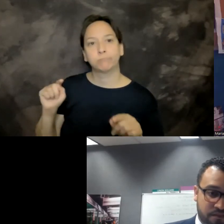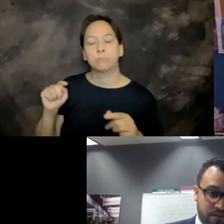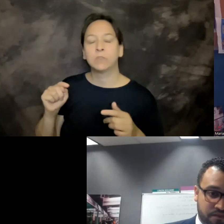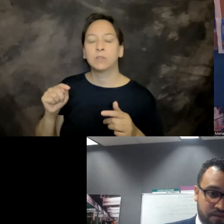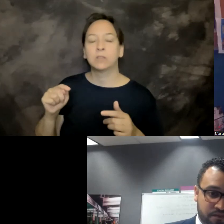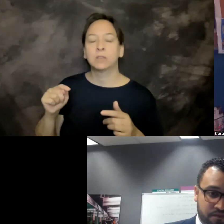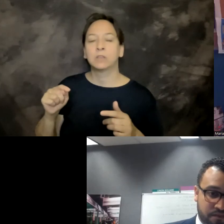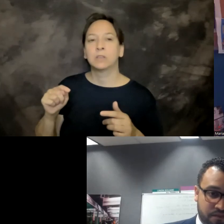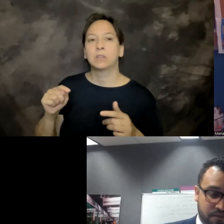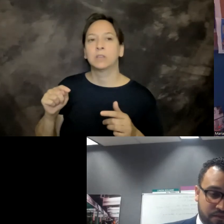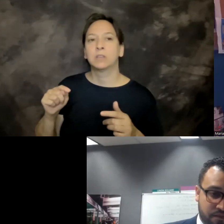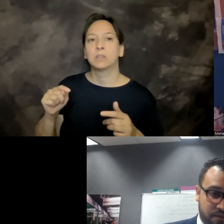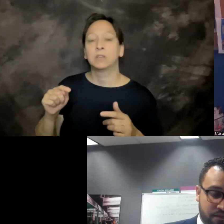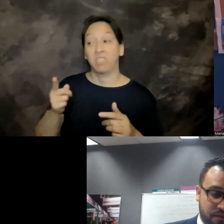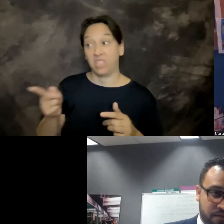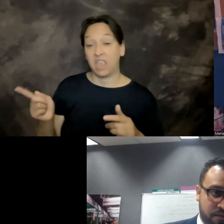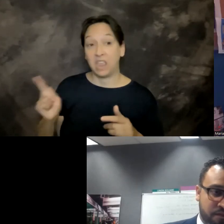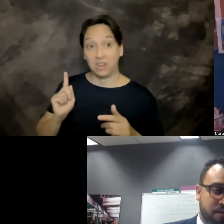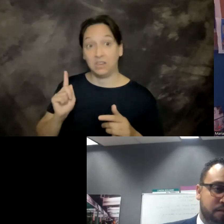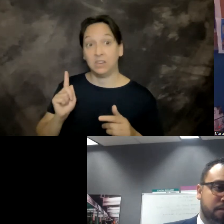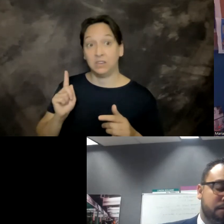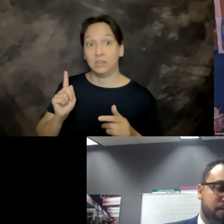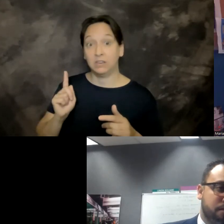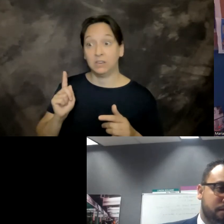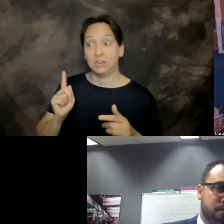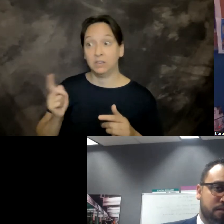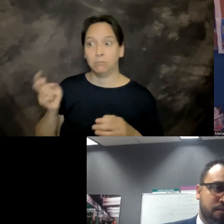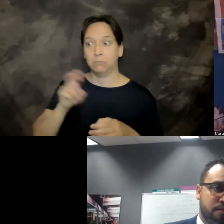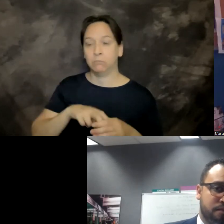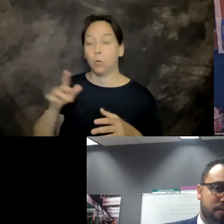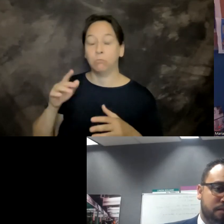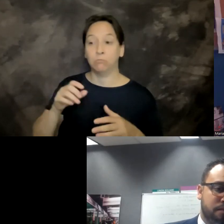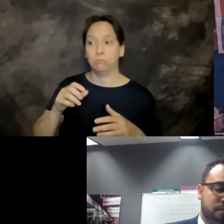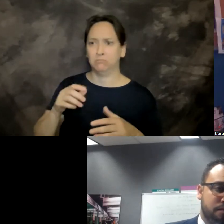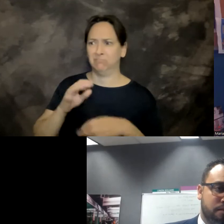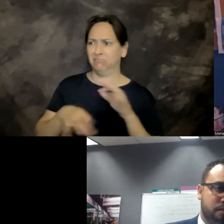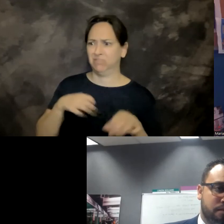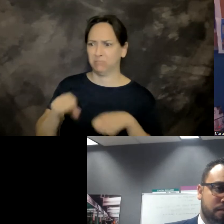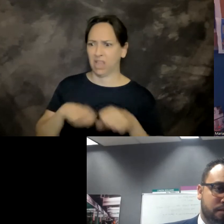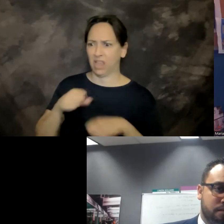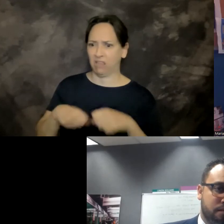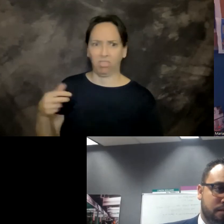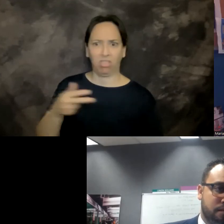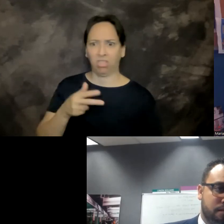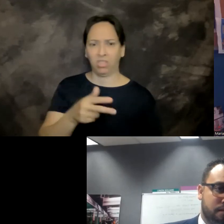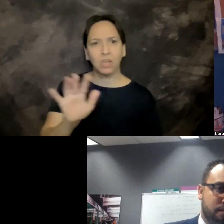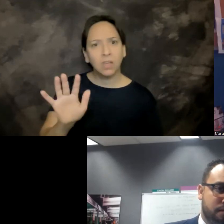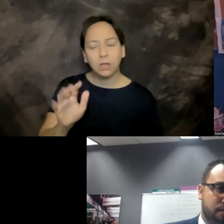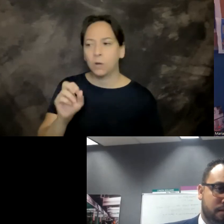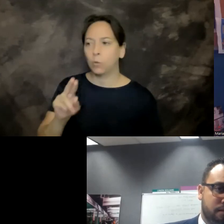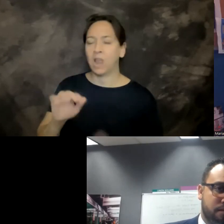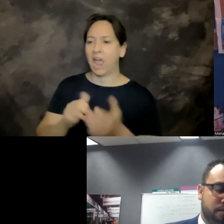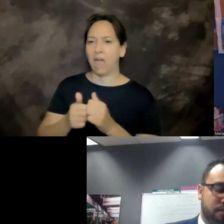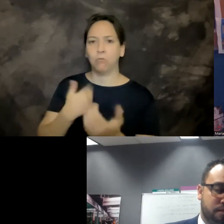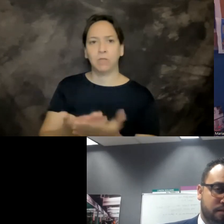are going to be expected to ride those bikes or whatever way they're going to get to and from